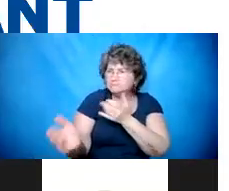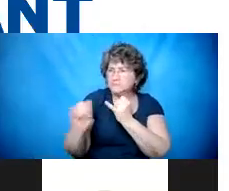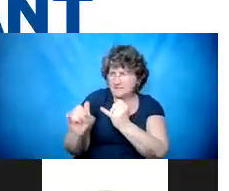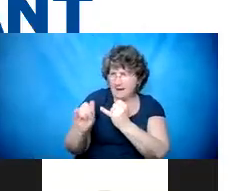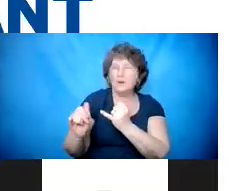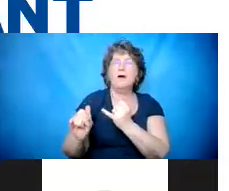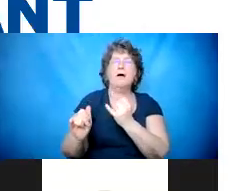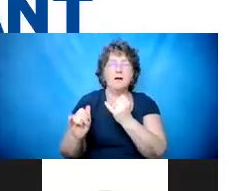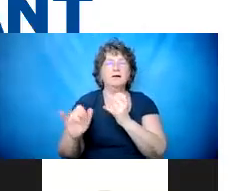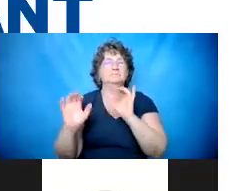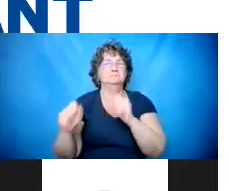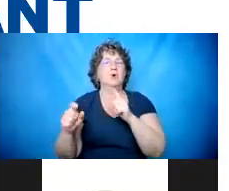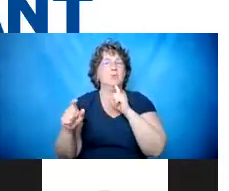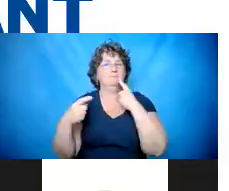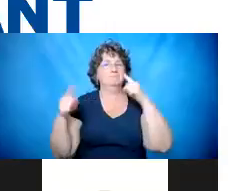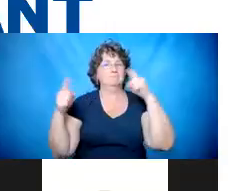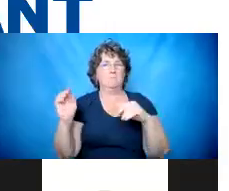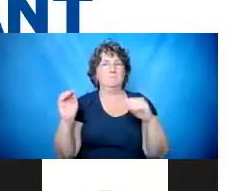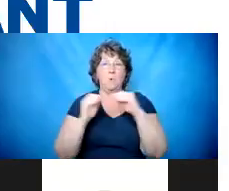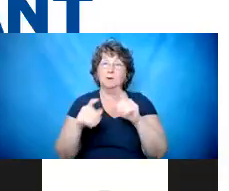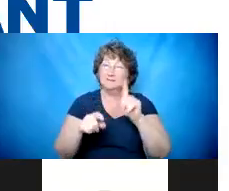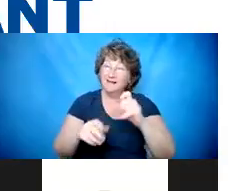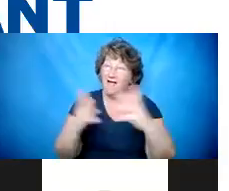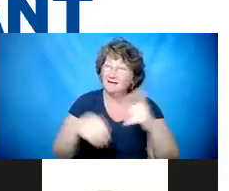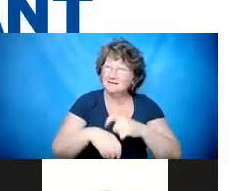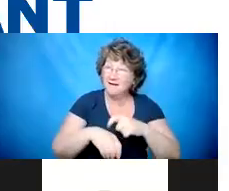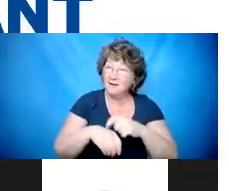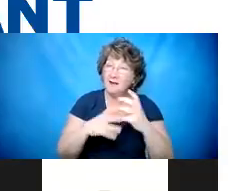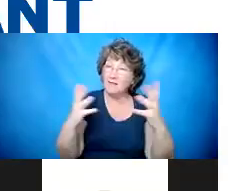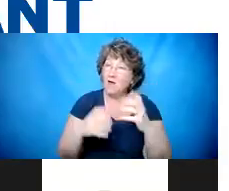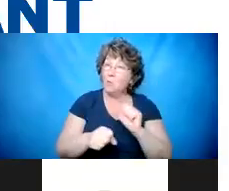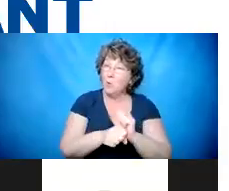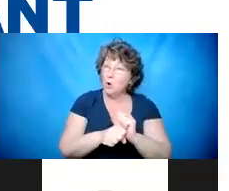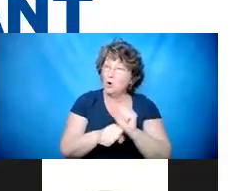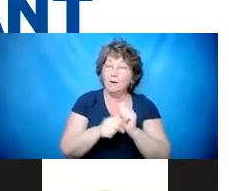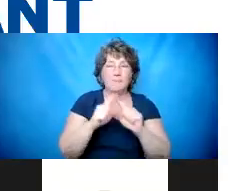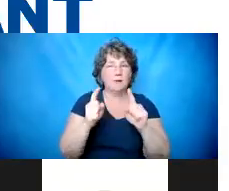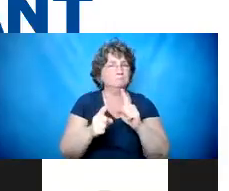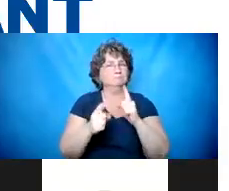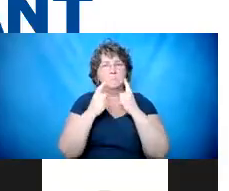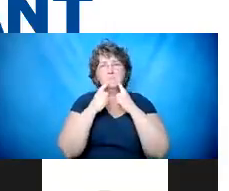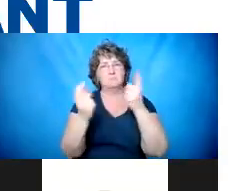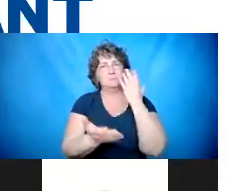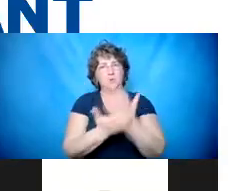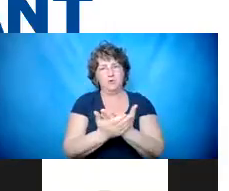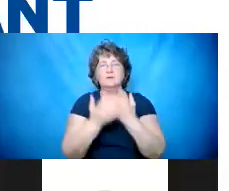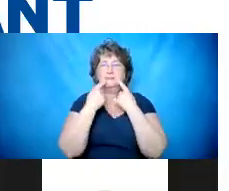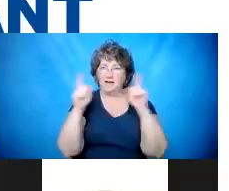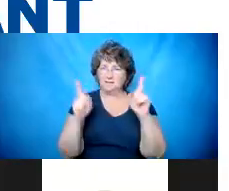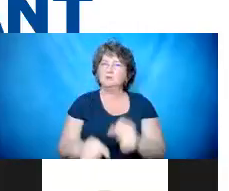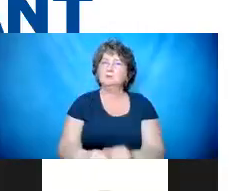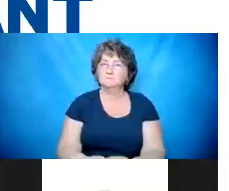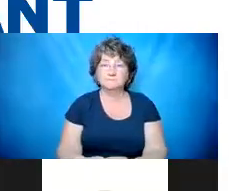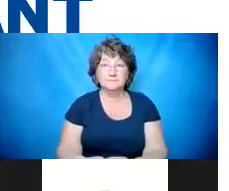time, it takes a lot of effort, but it has been proven to work. Parents report having a better understanding of their